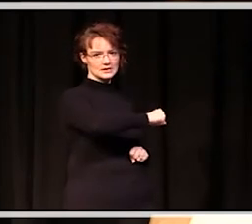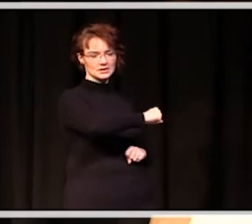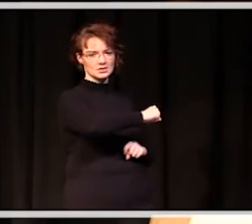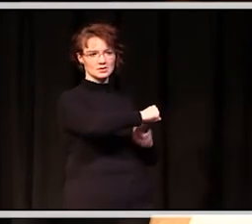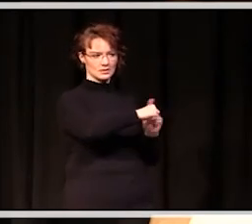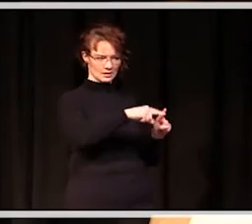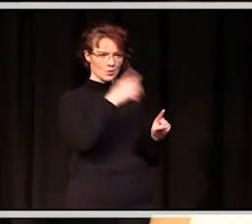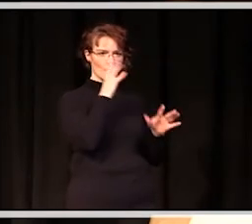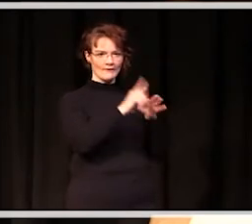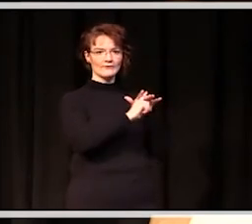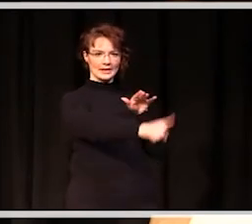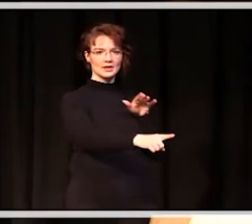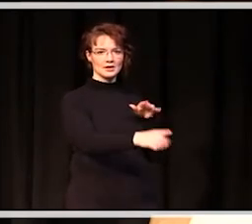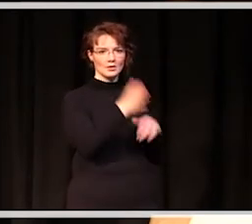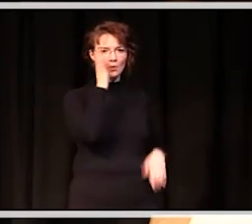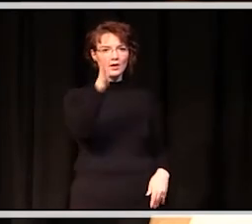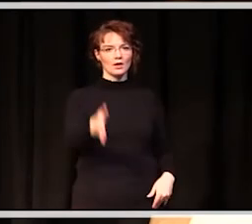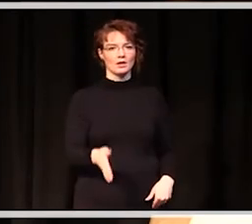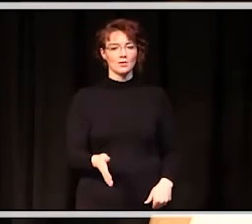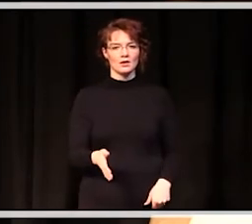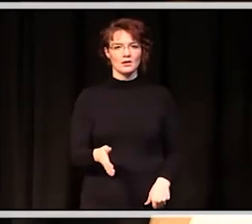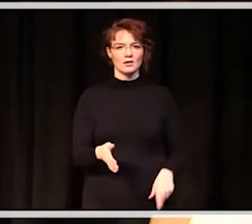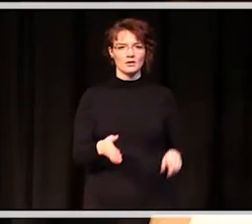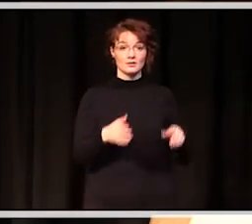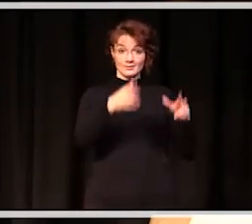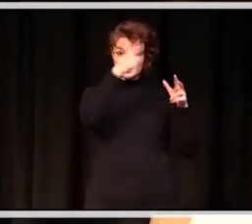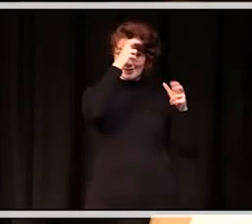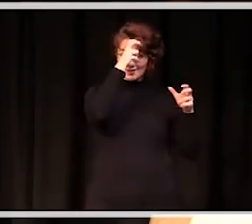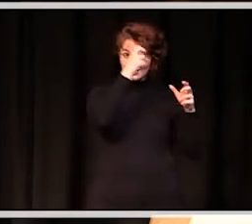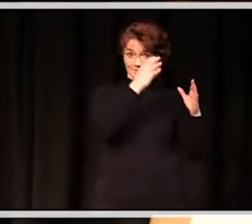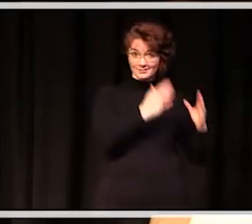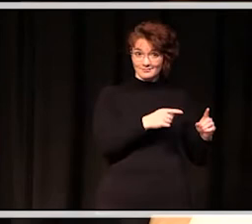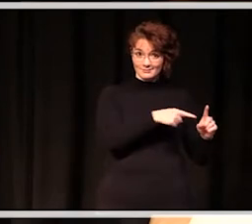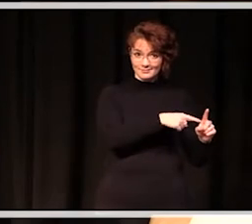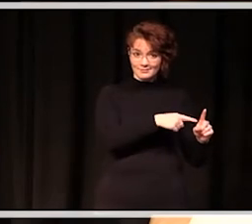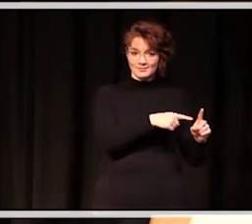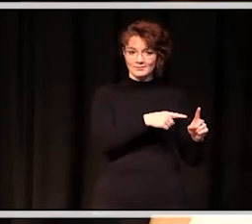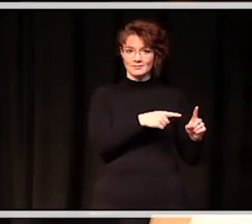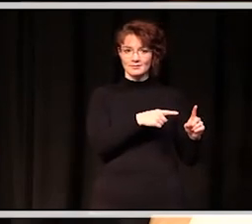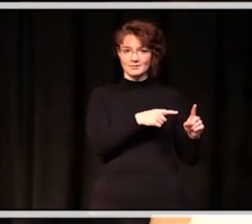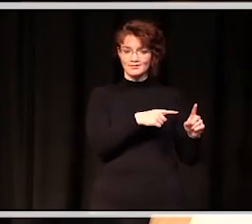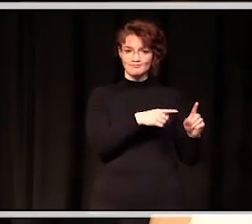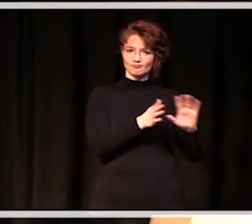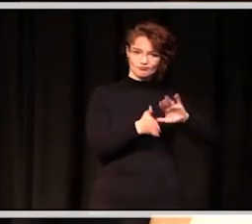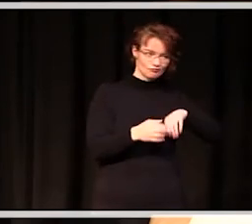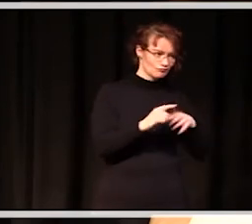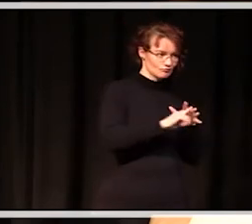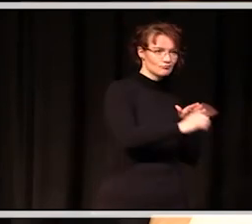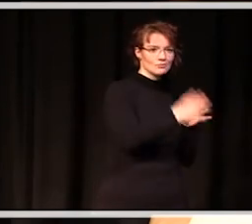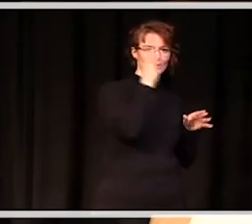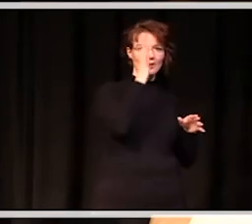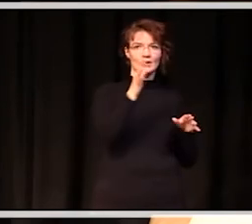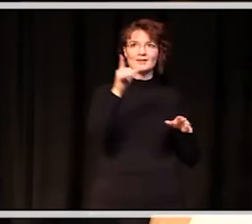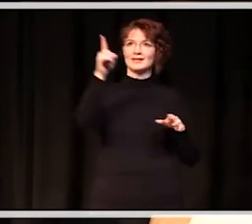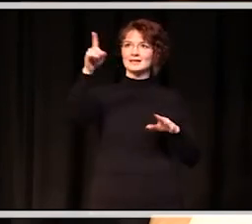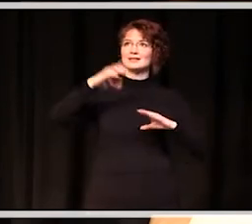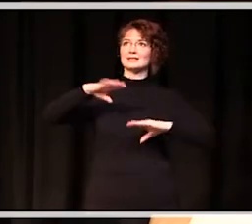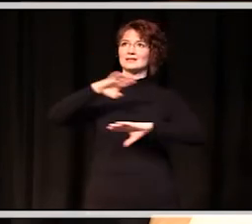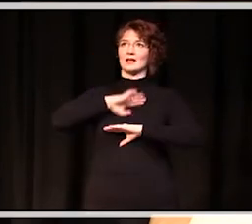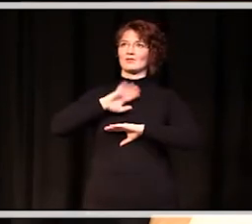flee. That actually, he is living water, and he can satisfy our every